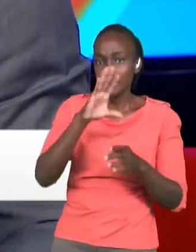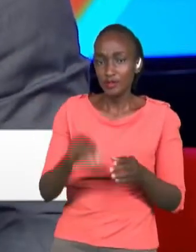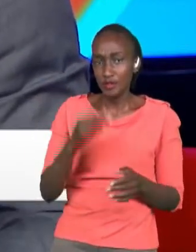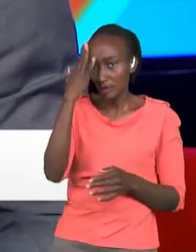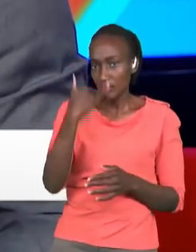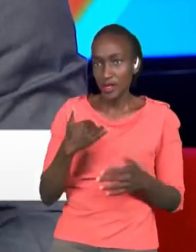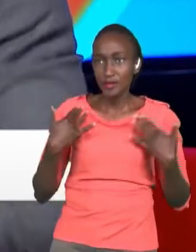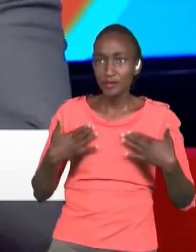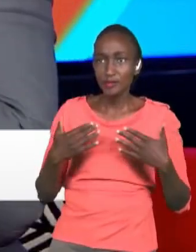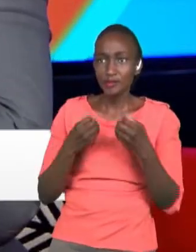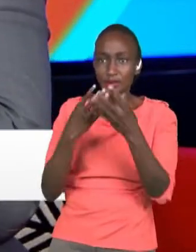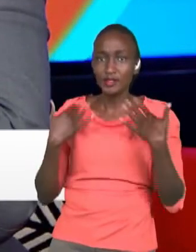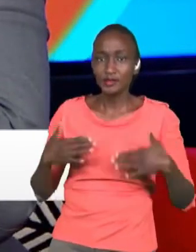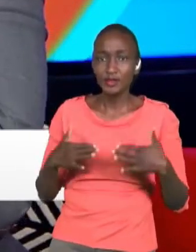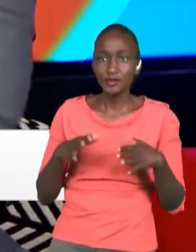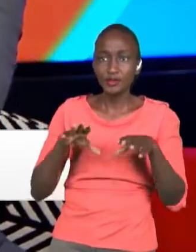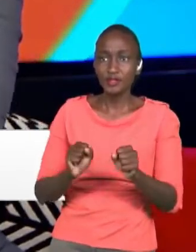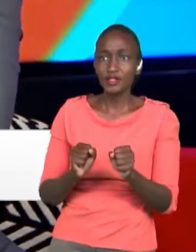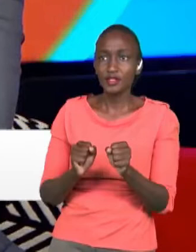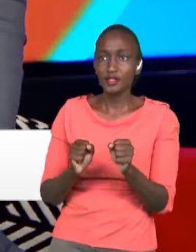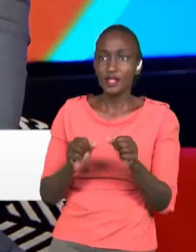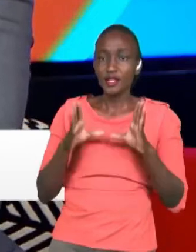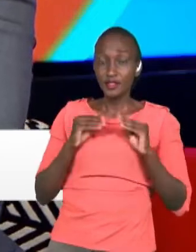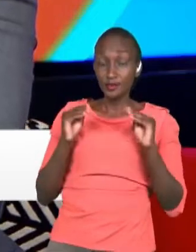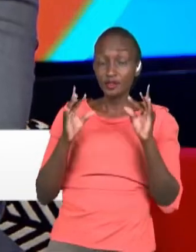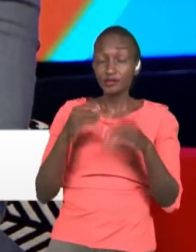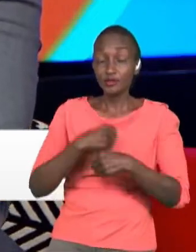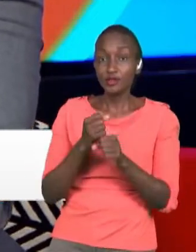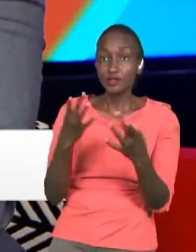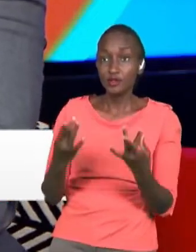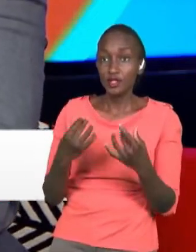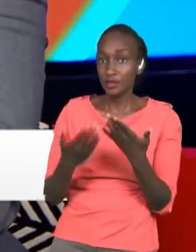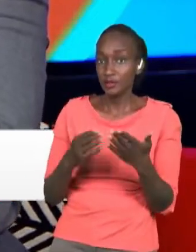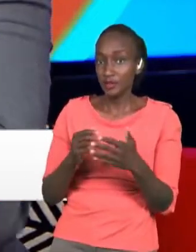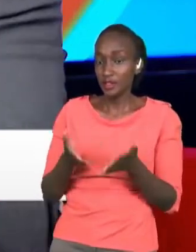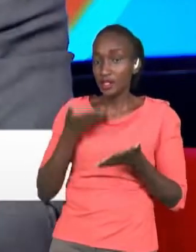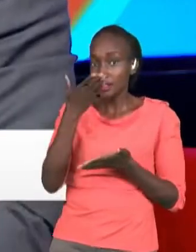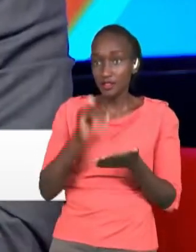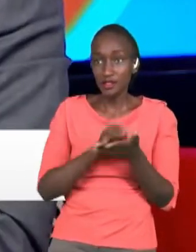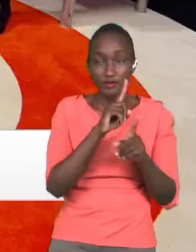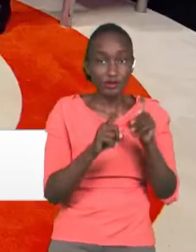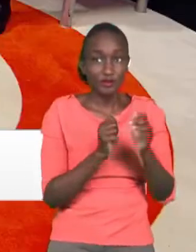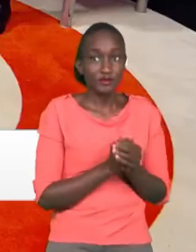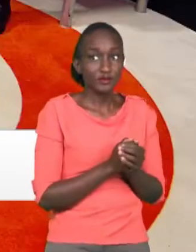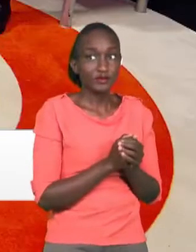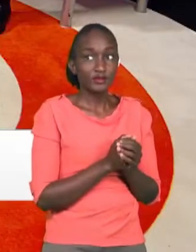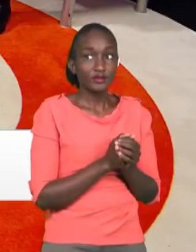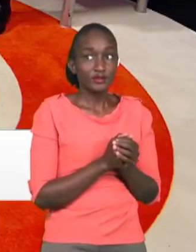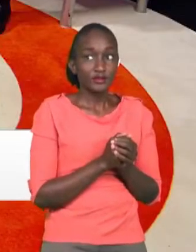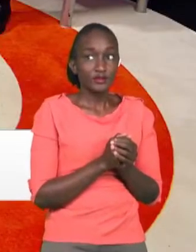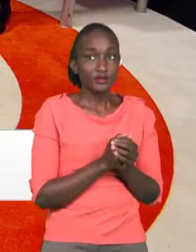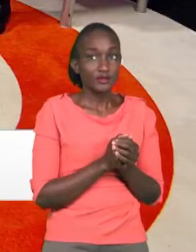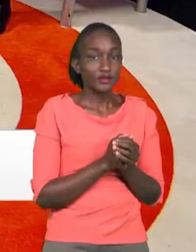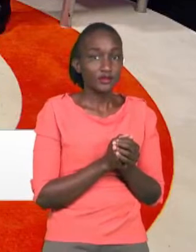many people taking up yoga? Maybe you can answer that question. No, yoga is arisen from the India.